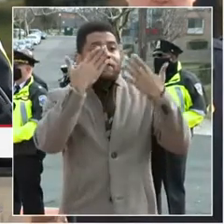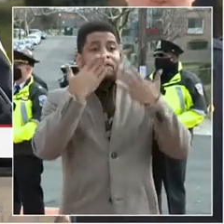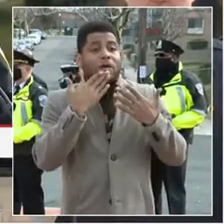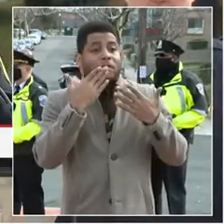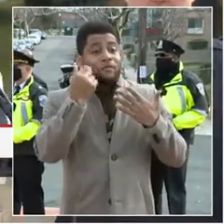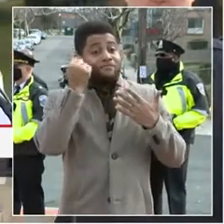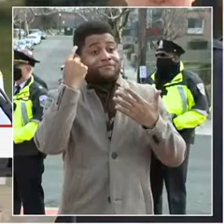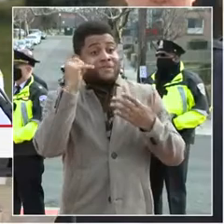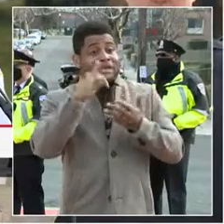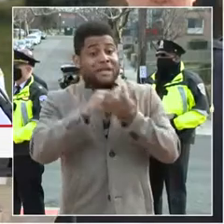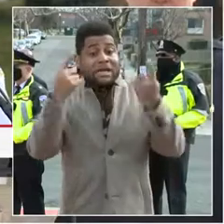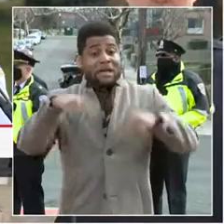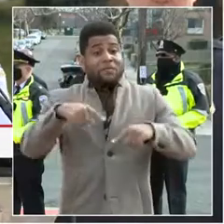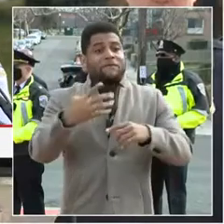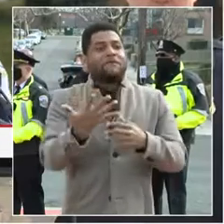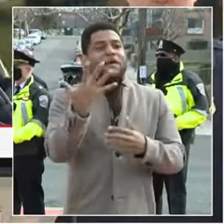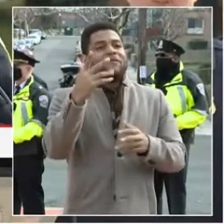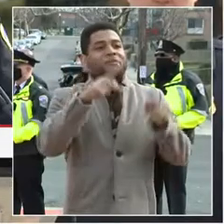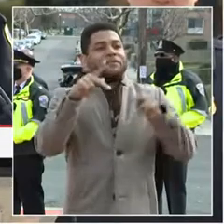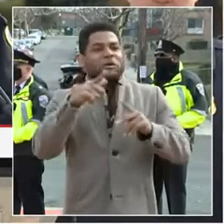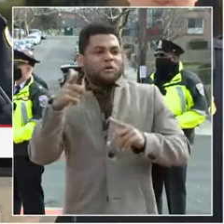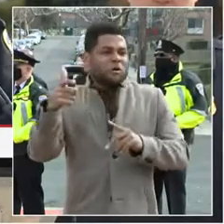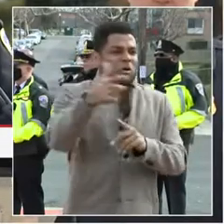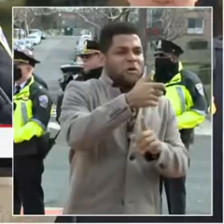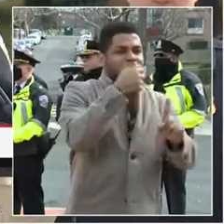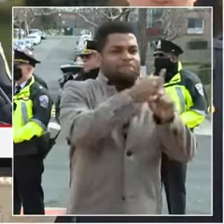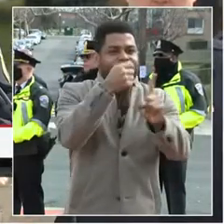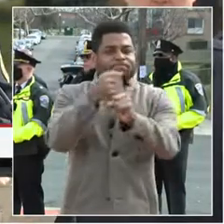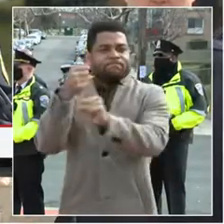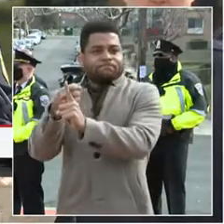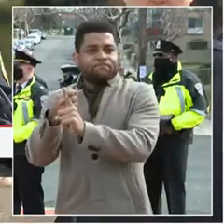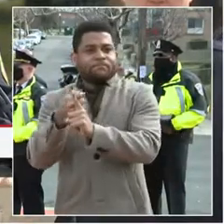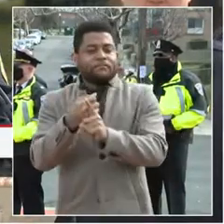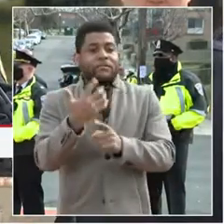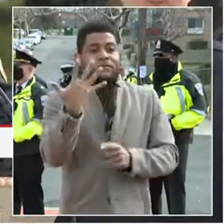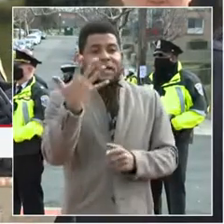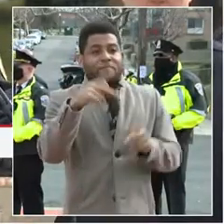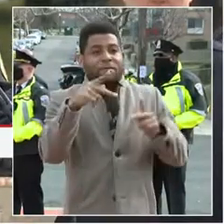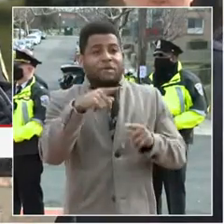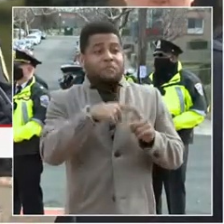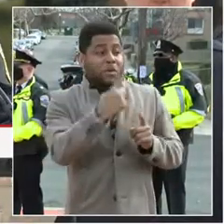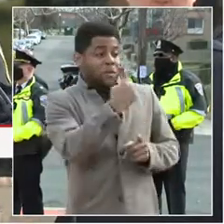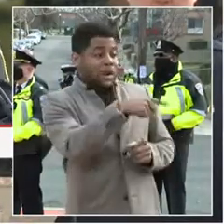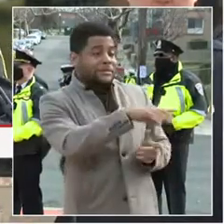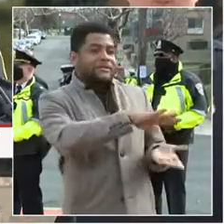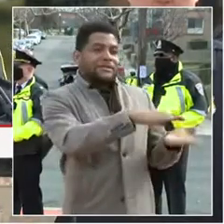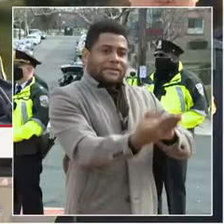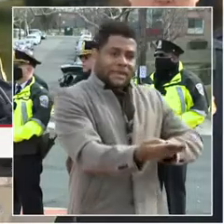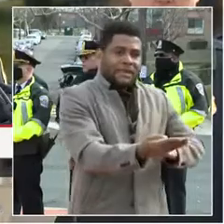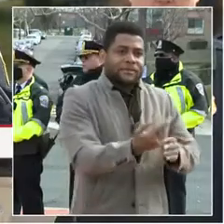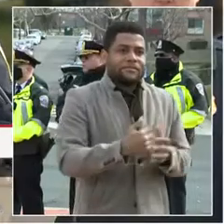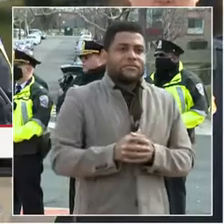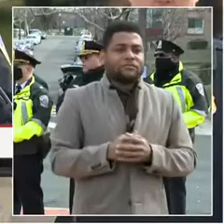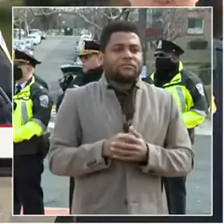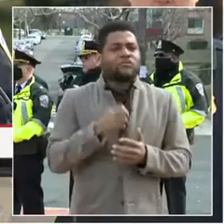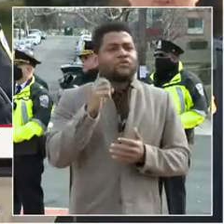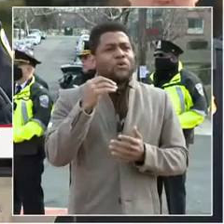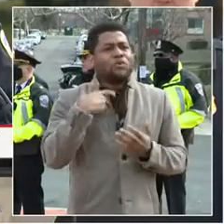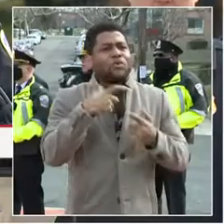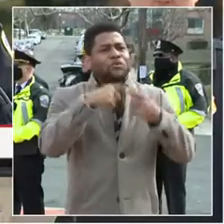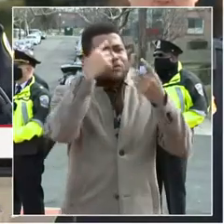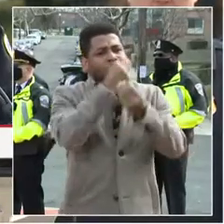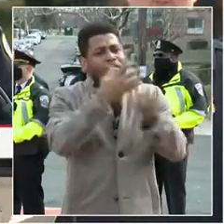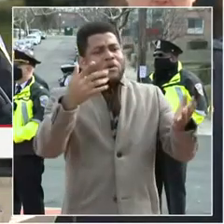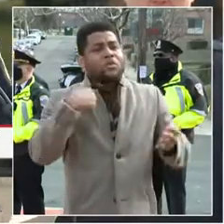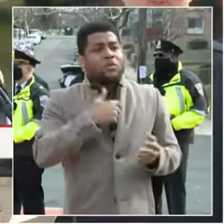lost her life. But I told the community on that day that we would get to the bottom of it. And our commitment